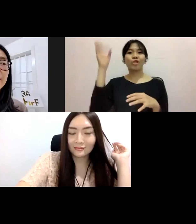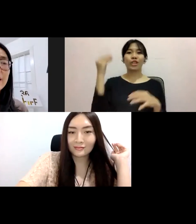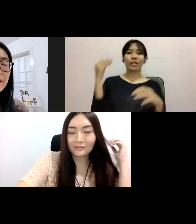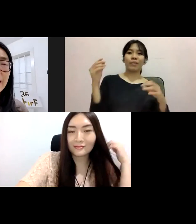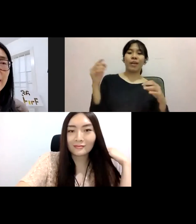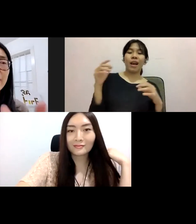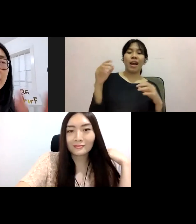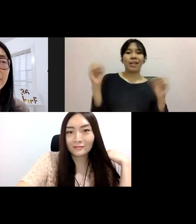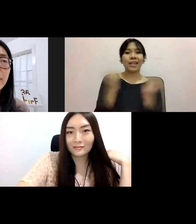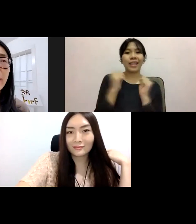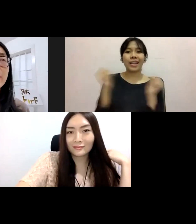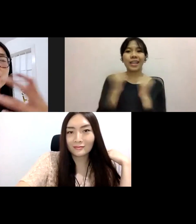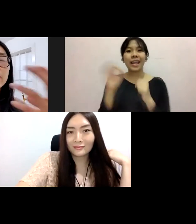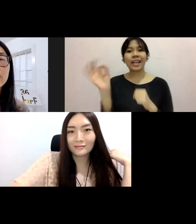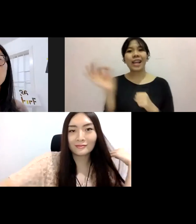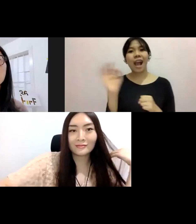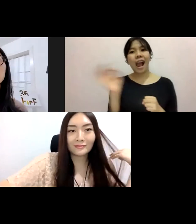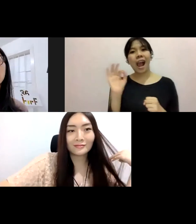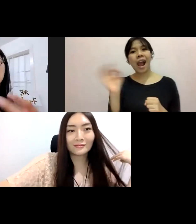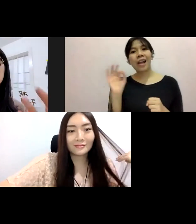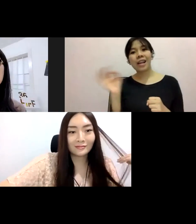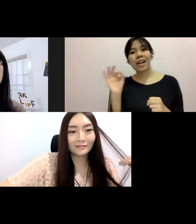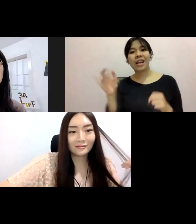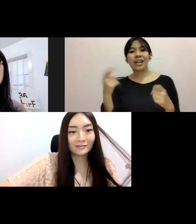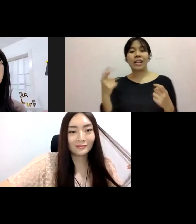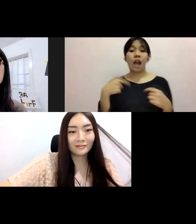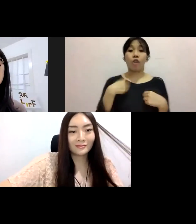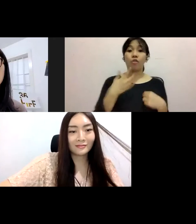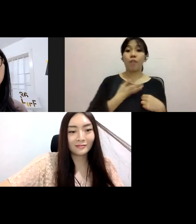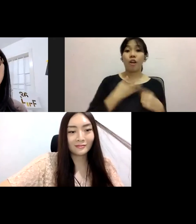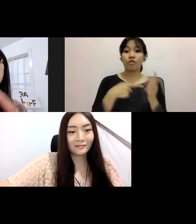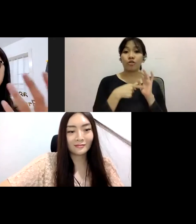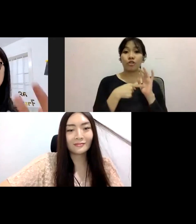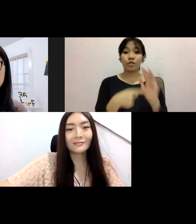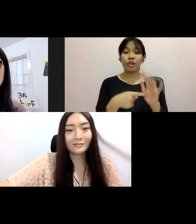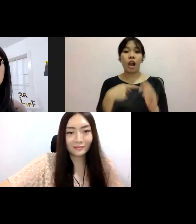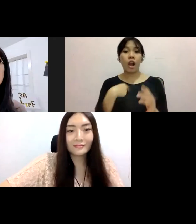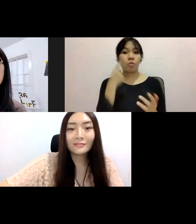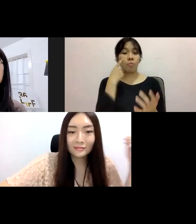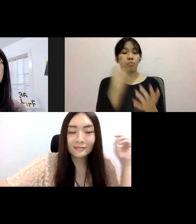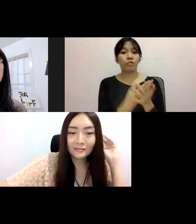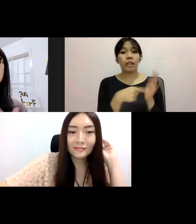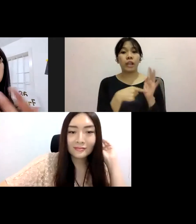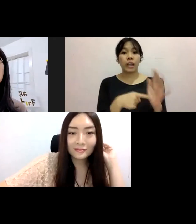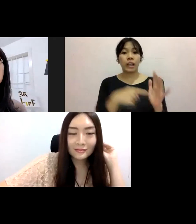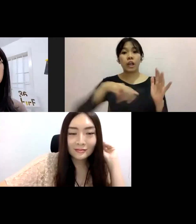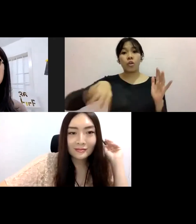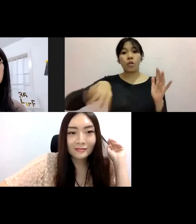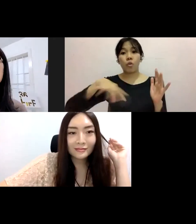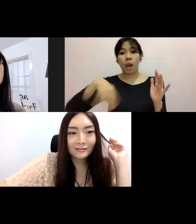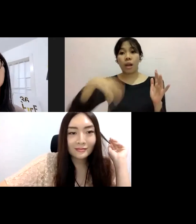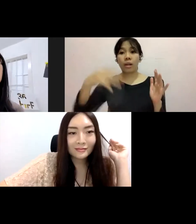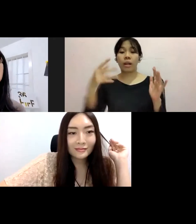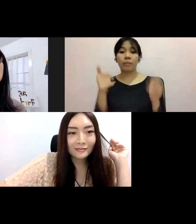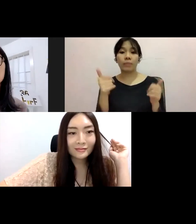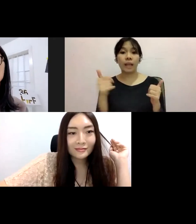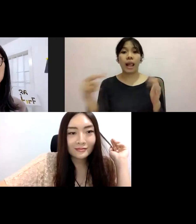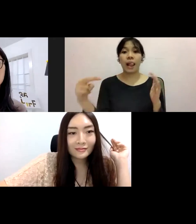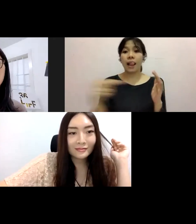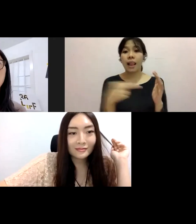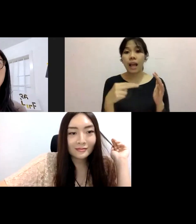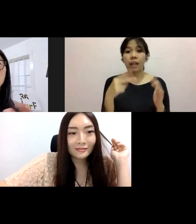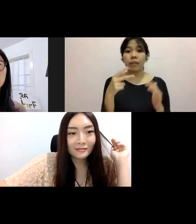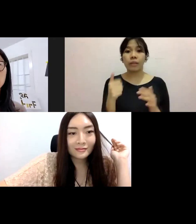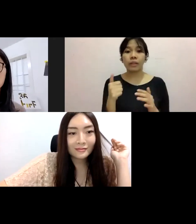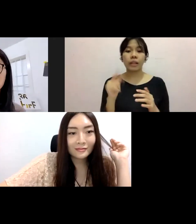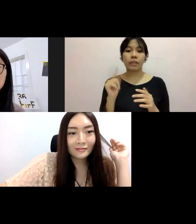So anyway, I want to show my family, my sister, what I have seen for the past few years, and then also